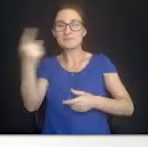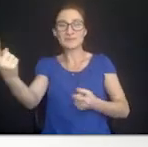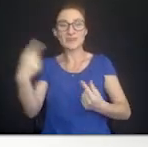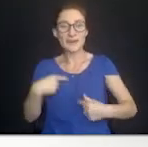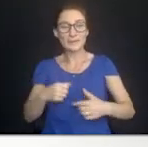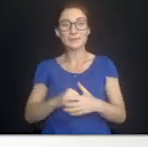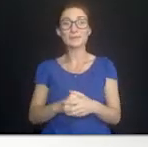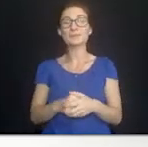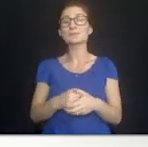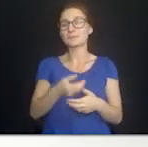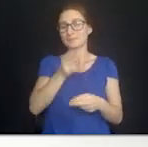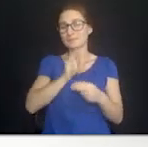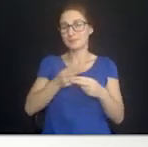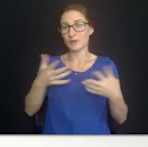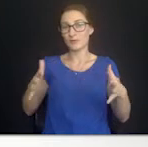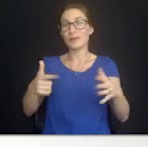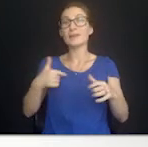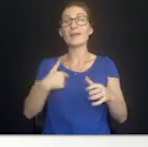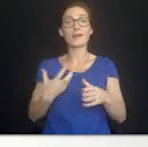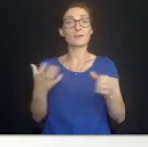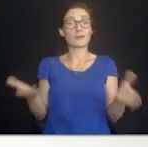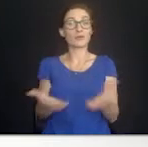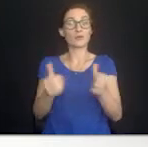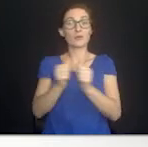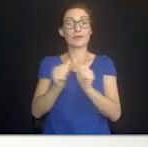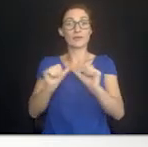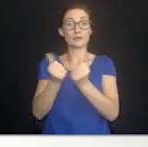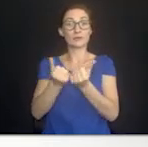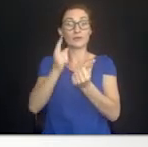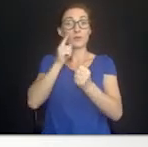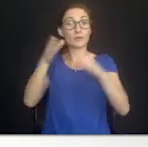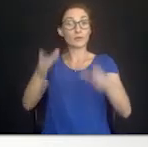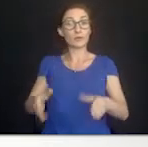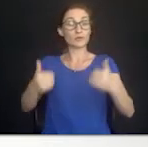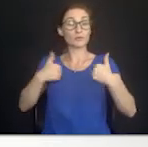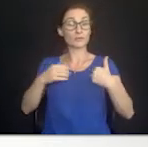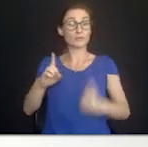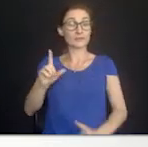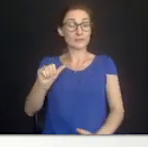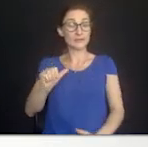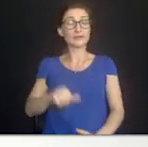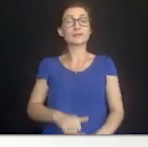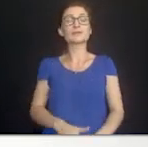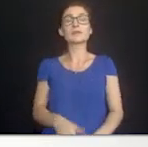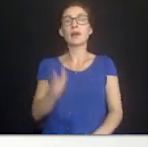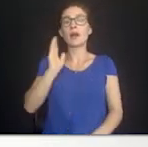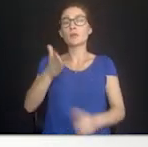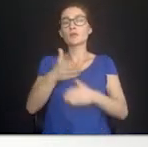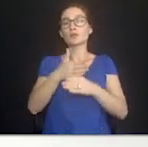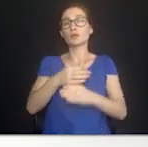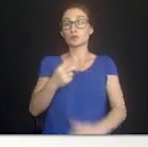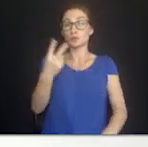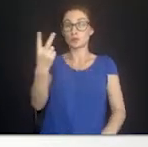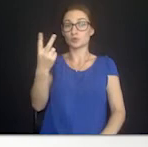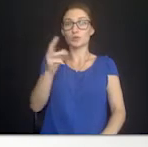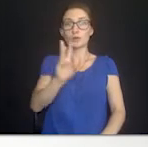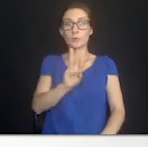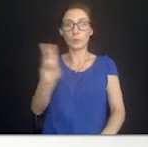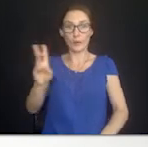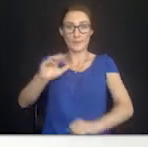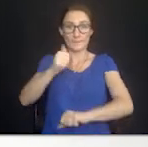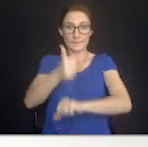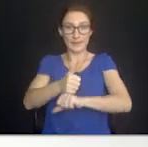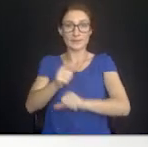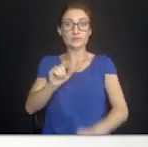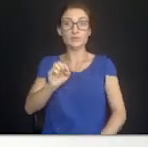us today. Like I said, I'm with the Agency for Persons with Disabilities, and today I want to share with you two web-based tools that our